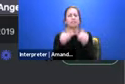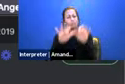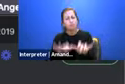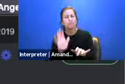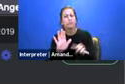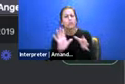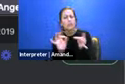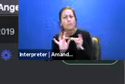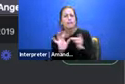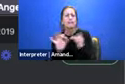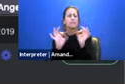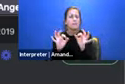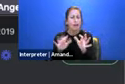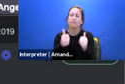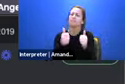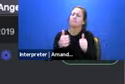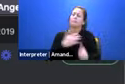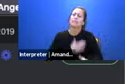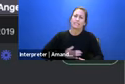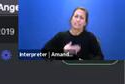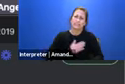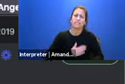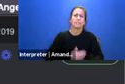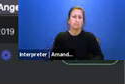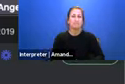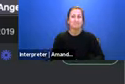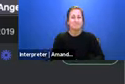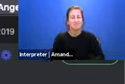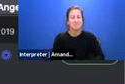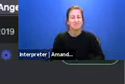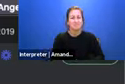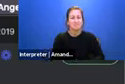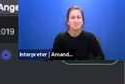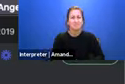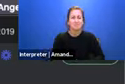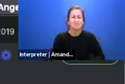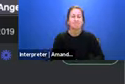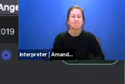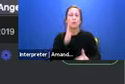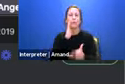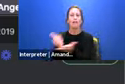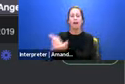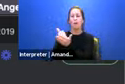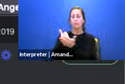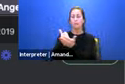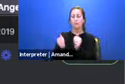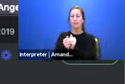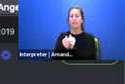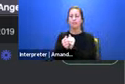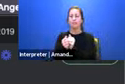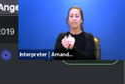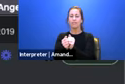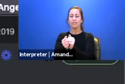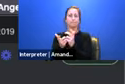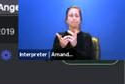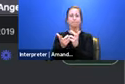we will know exactly, you know, maybe there's some things we need to look at or some directions we need to look at and things like that.